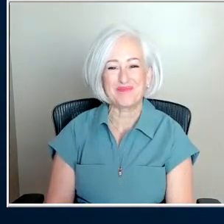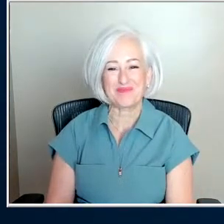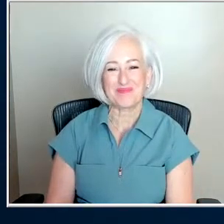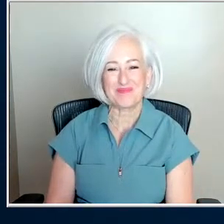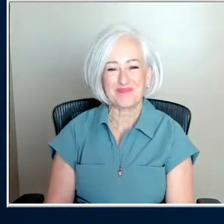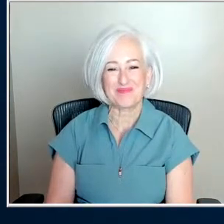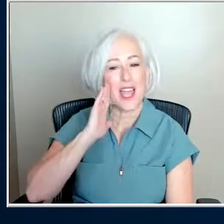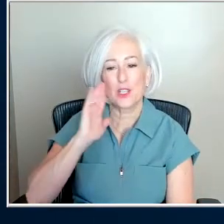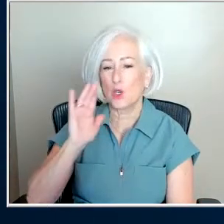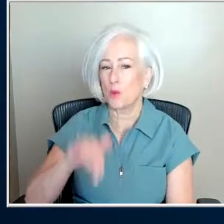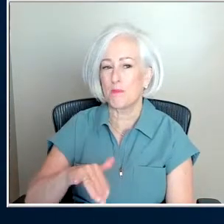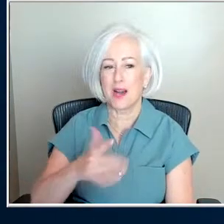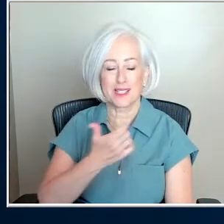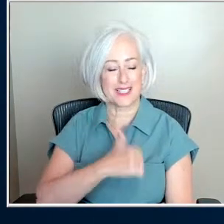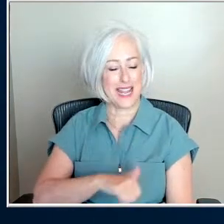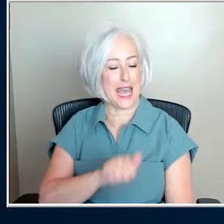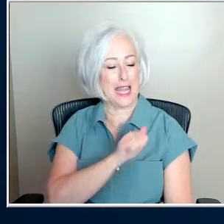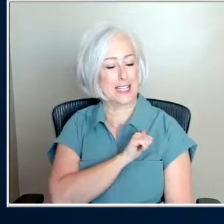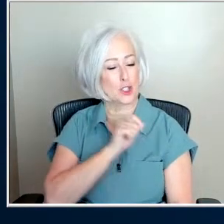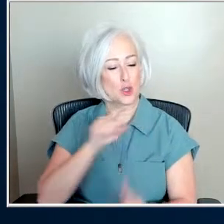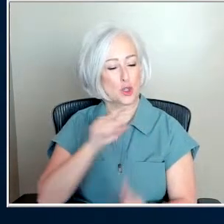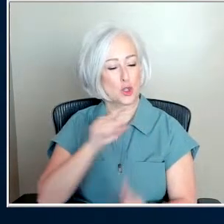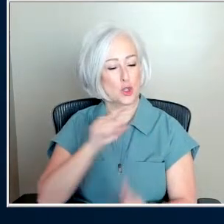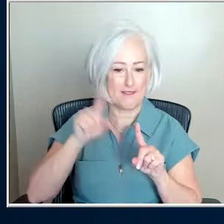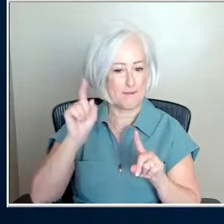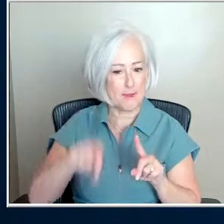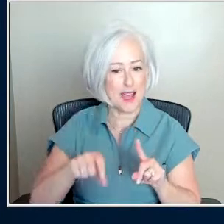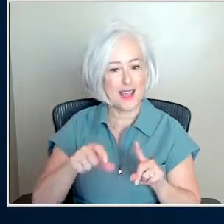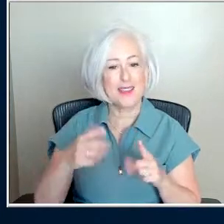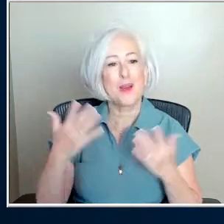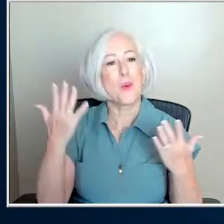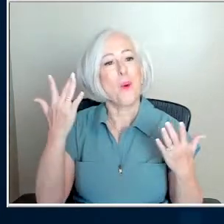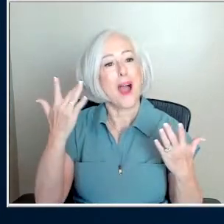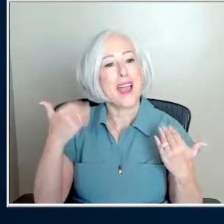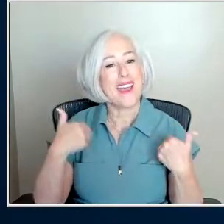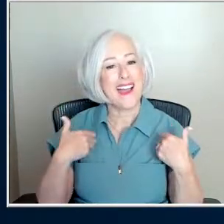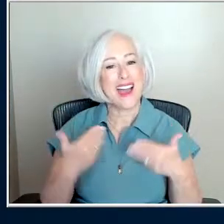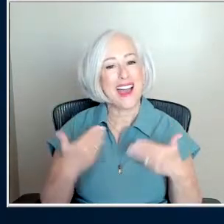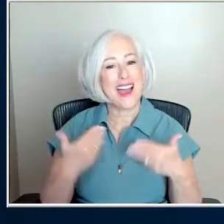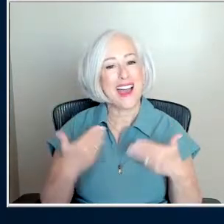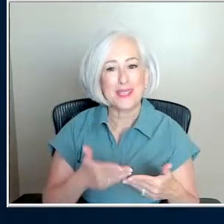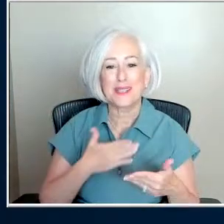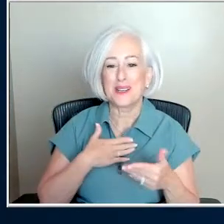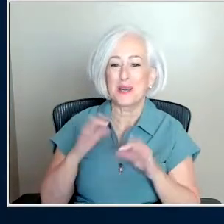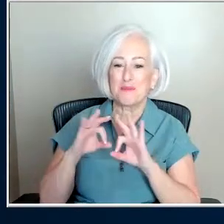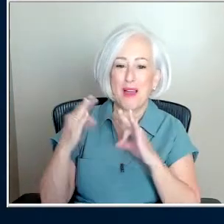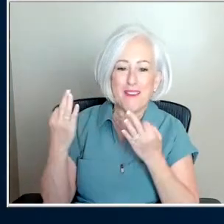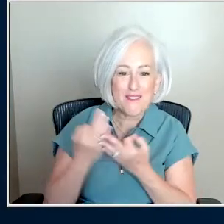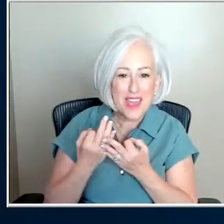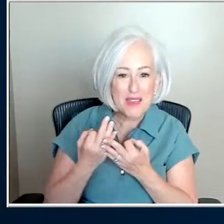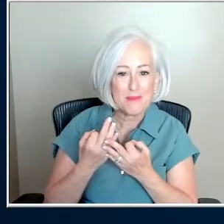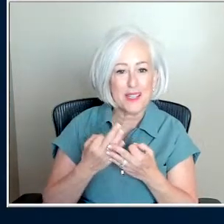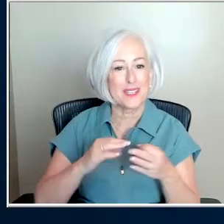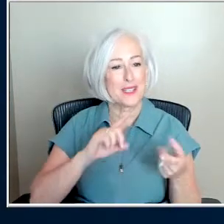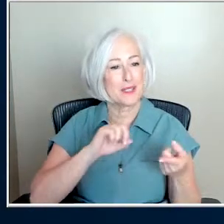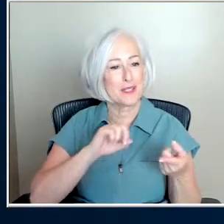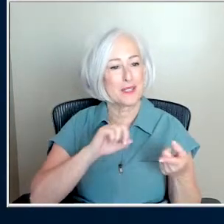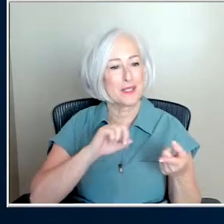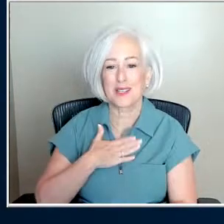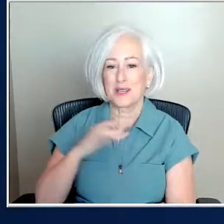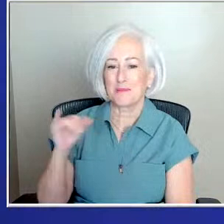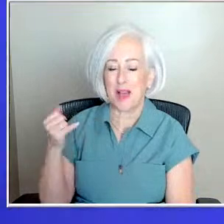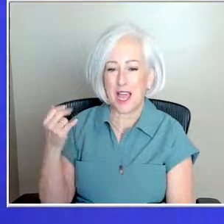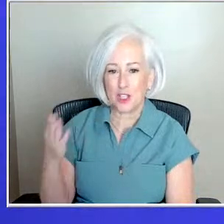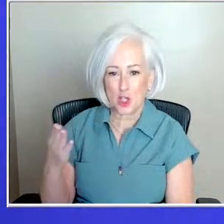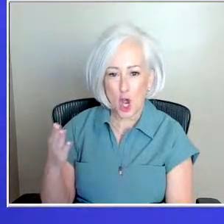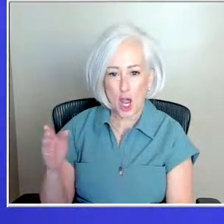positive attitude just because of the baby and for my family and my friends and my job, and having their support made it